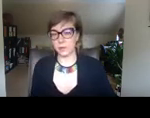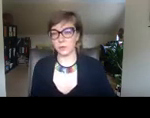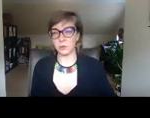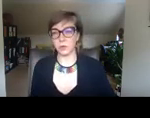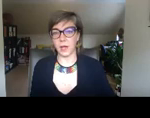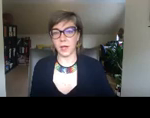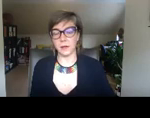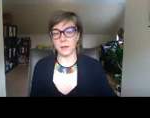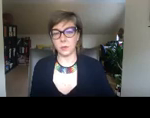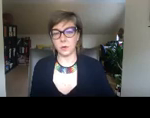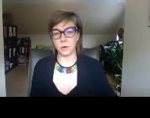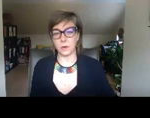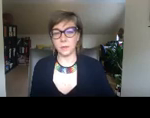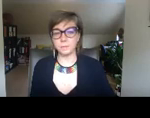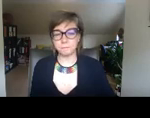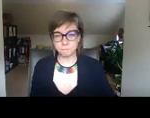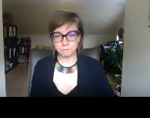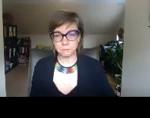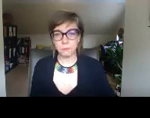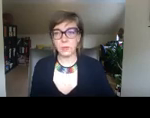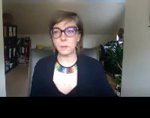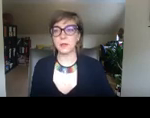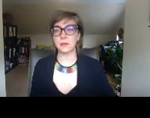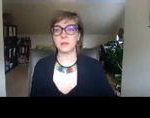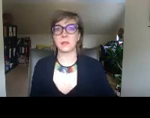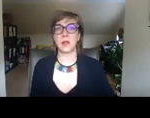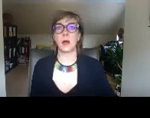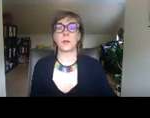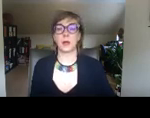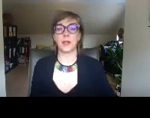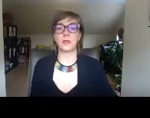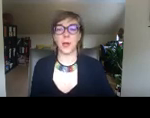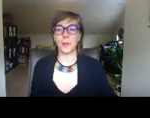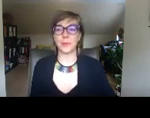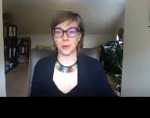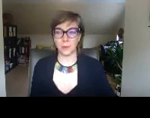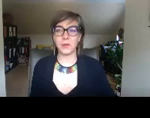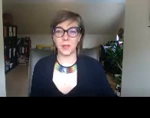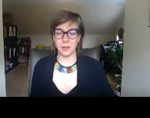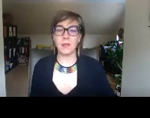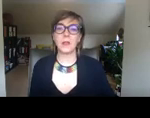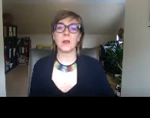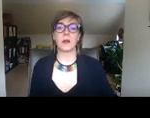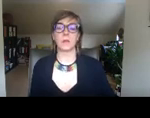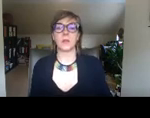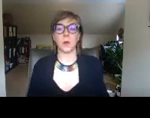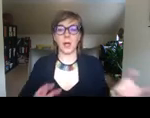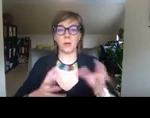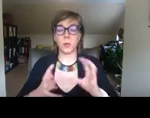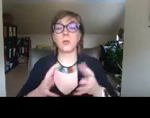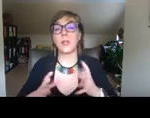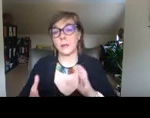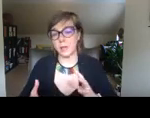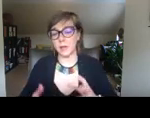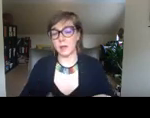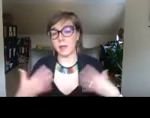interesting field to look at interpreting from, because it's applied to how people communicate. You know, how do